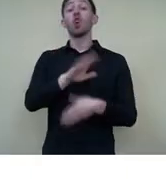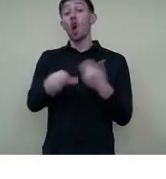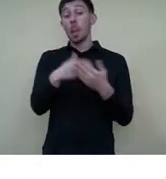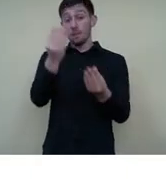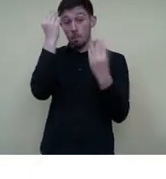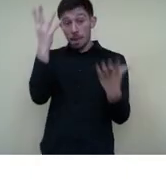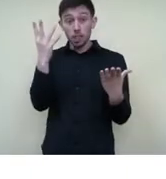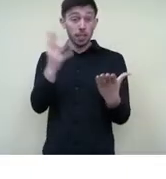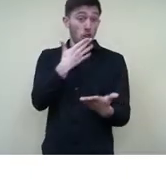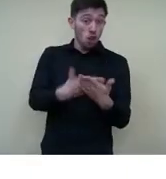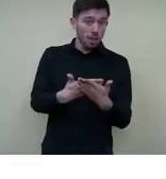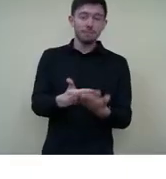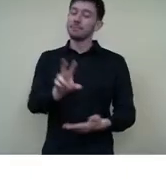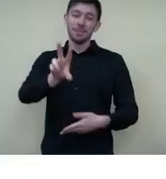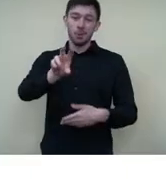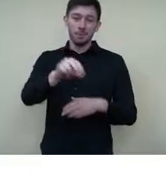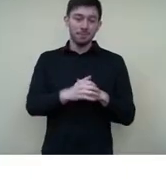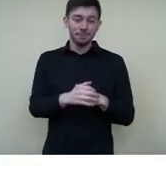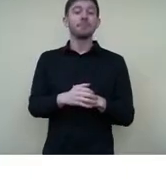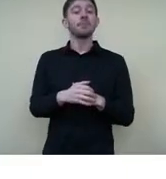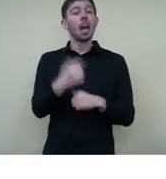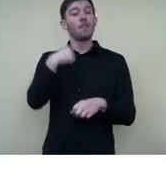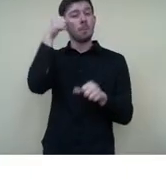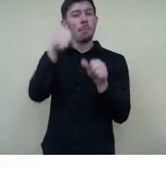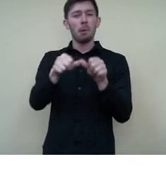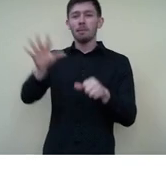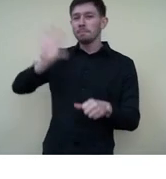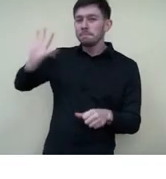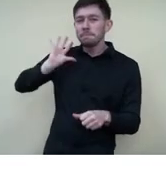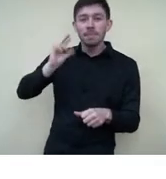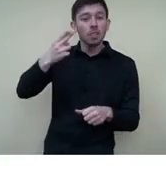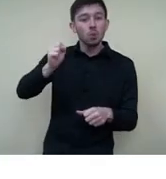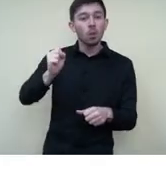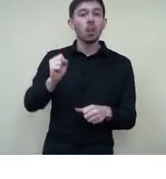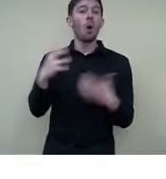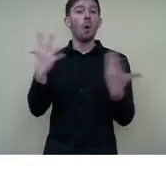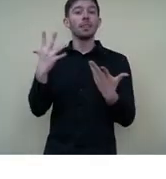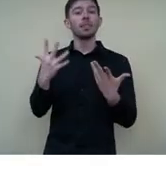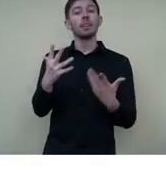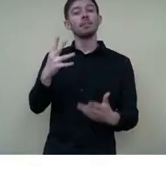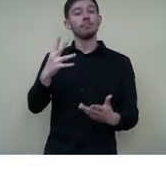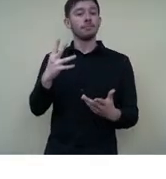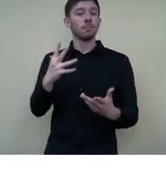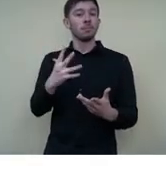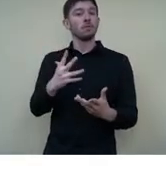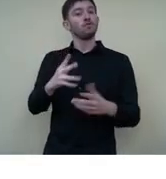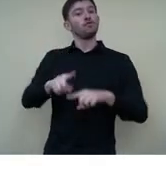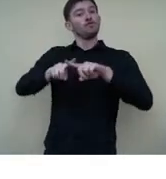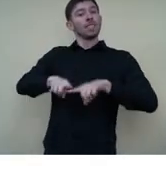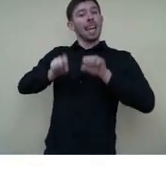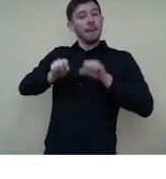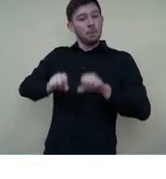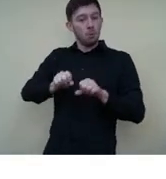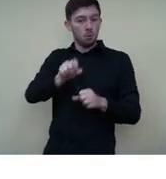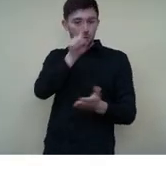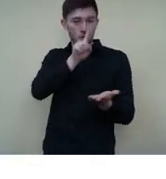not good. What I remember in high school, they were really big on what's considered a scholarly source when we wrote our research papers, when we wrote our thesis